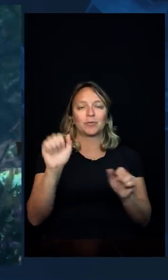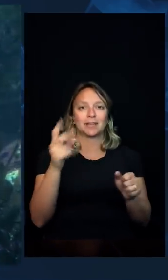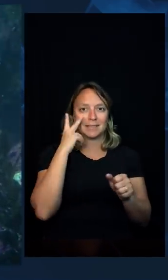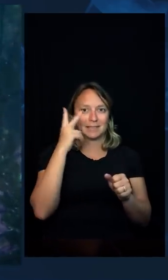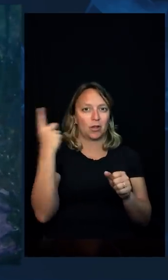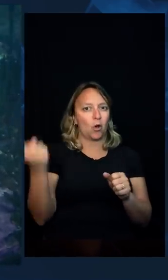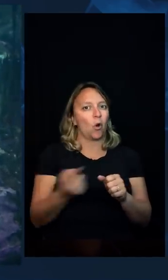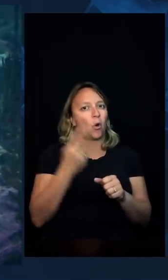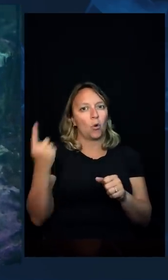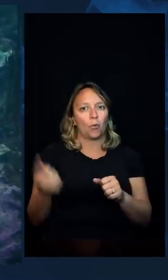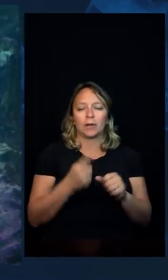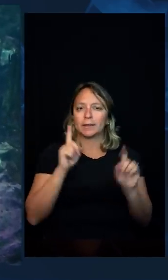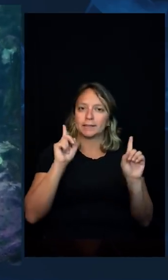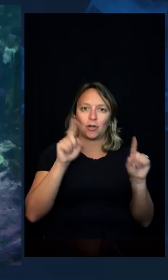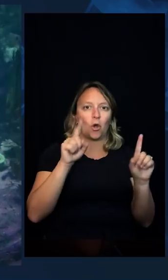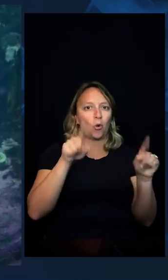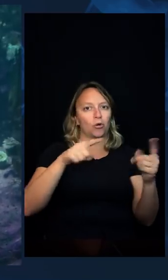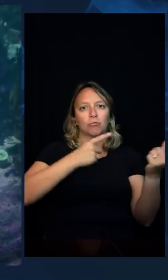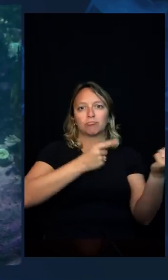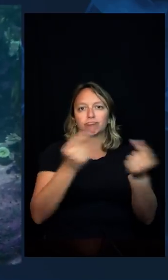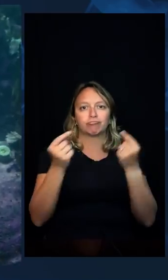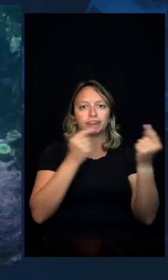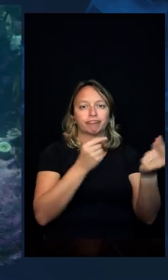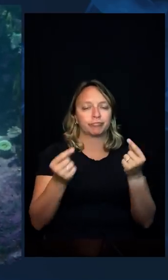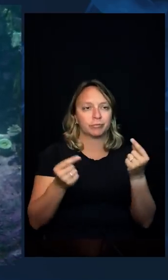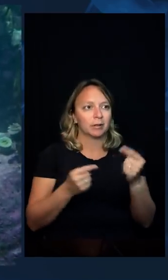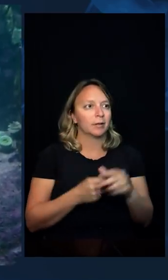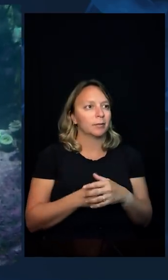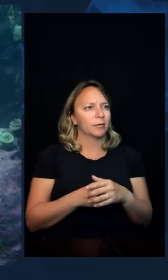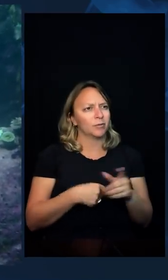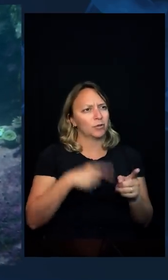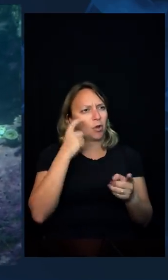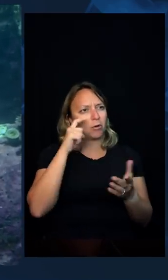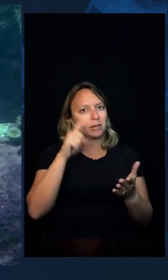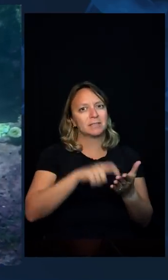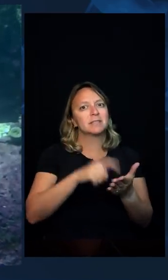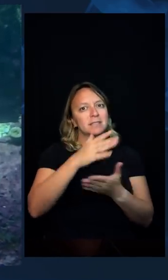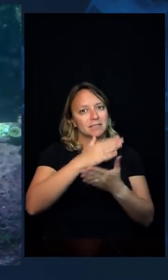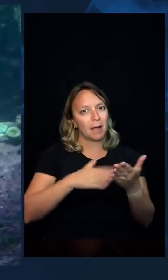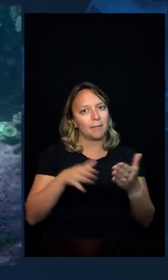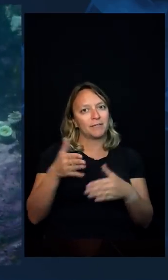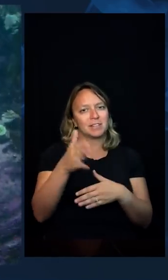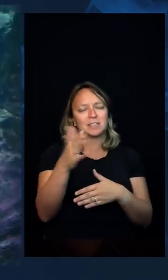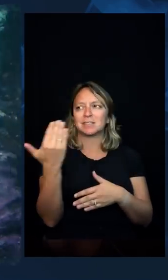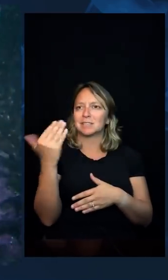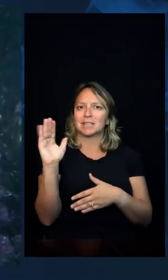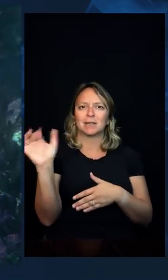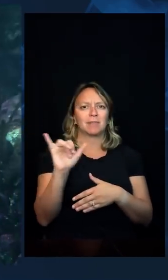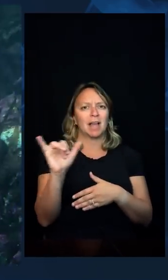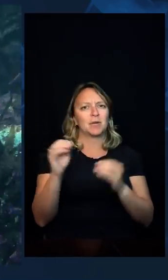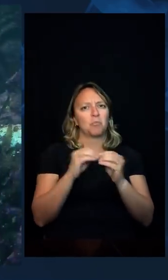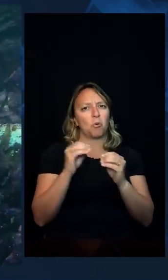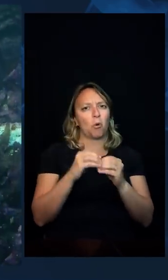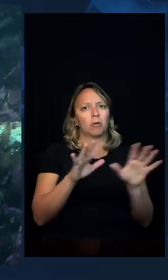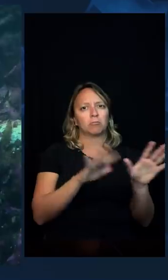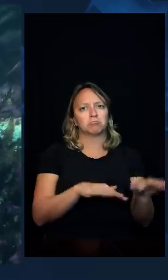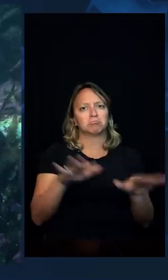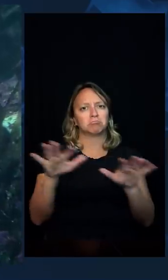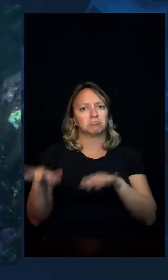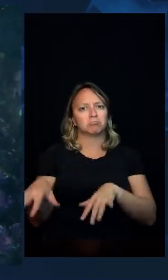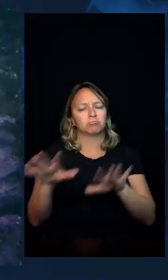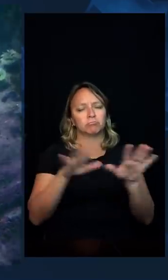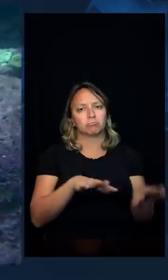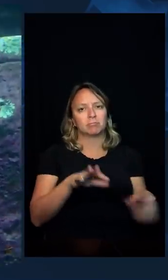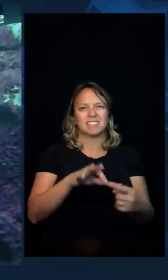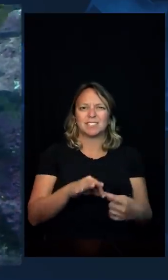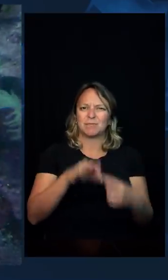But as we look a little deeper in the water, Nicole, we might notice there are some fish that seem to take it easy, especially around